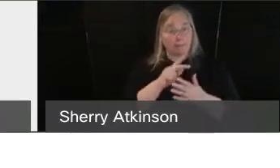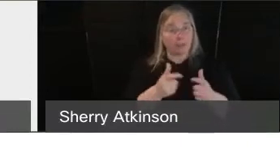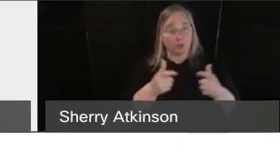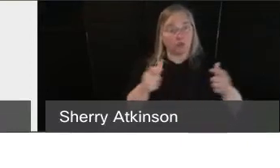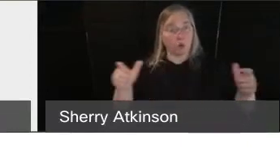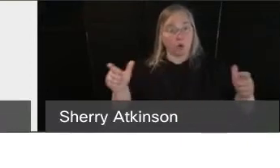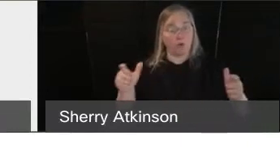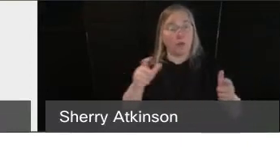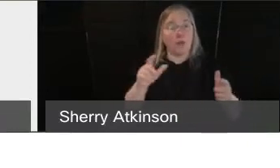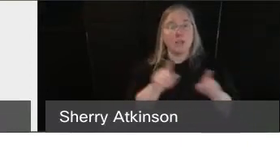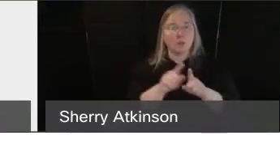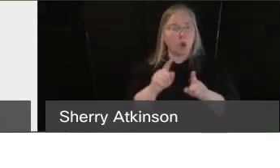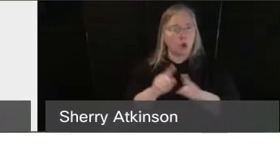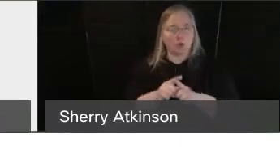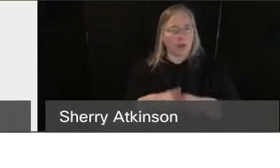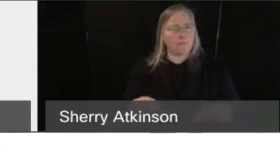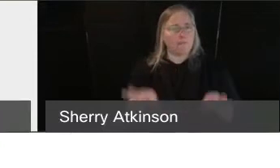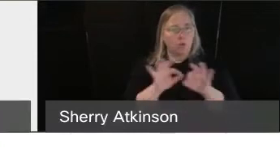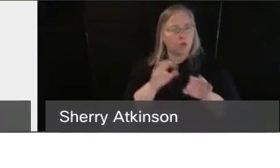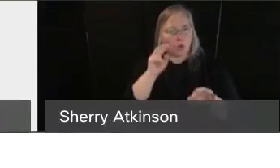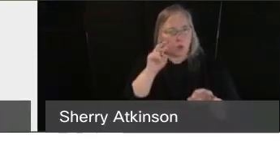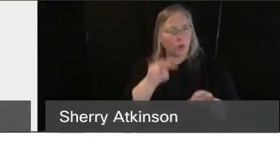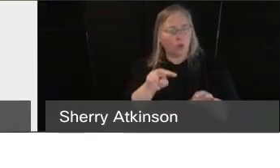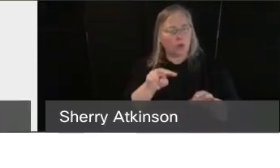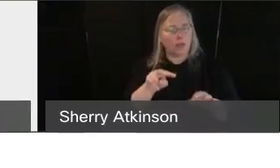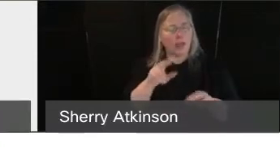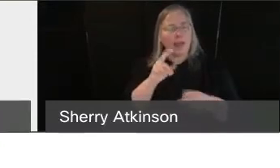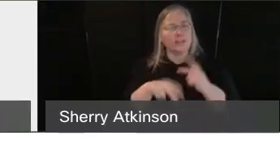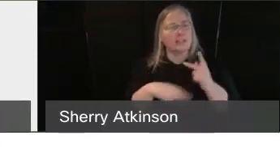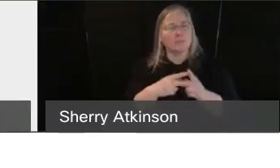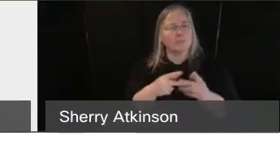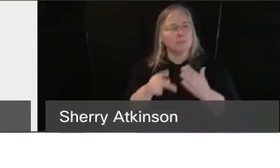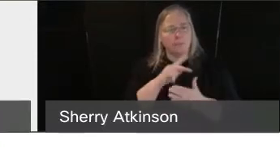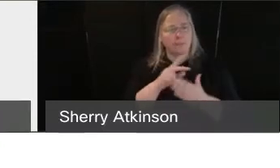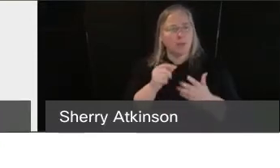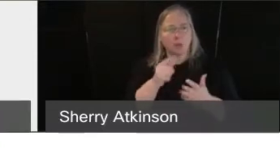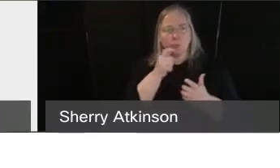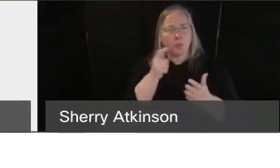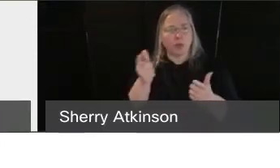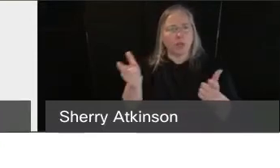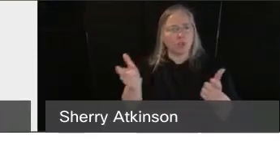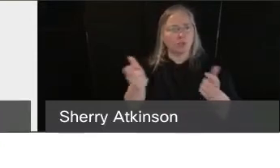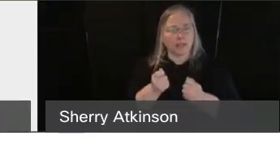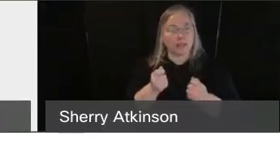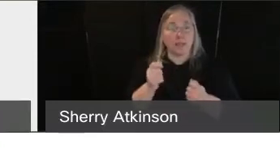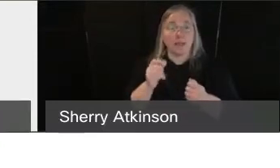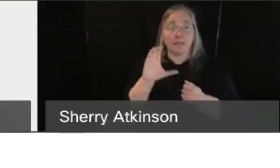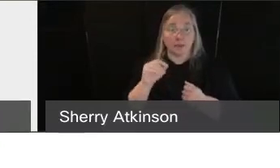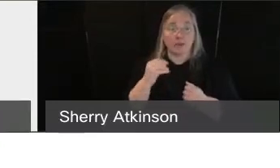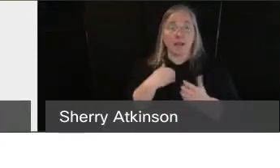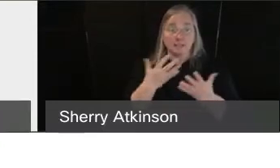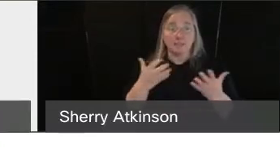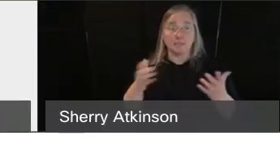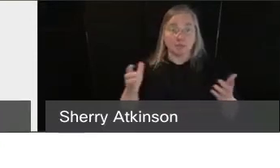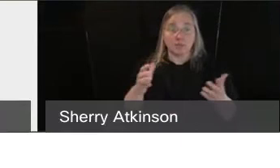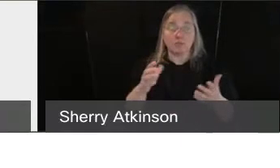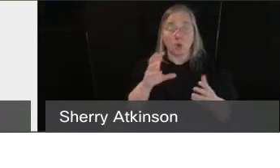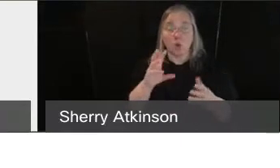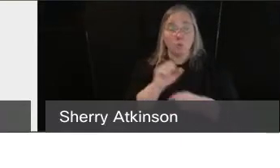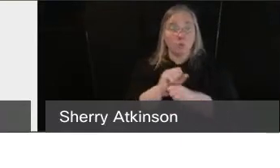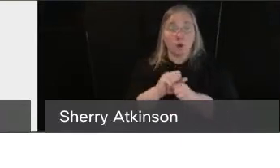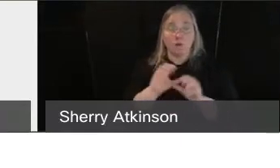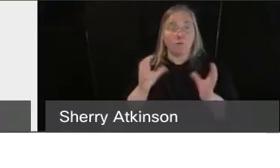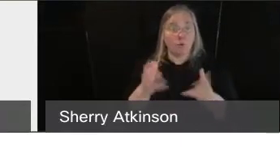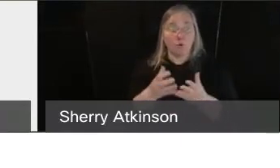at the types of population we have and that we're attracting. Now, the county has substantial workforce and demographic assets. We're a